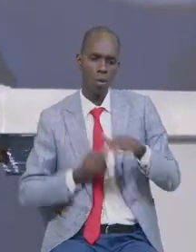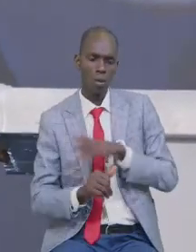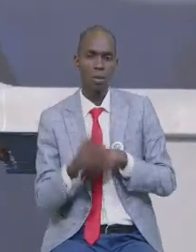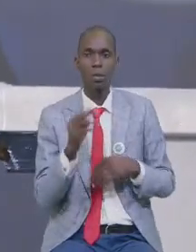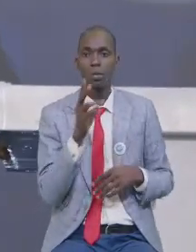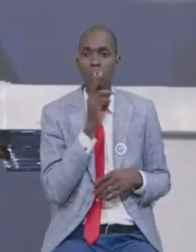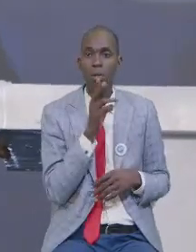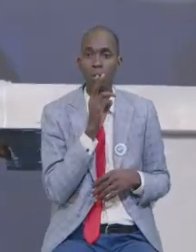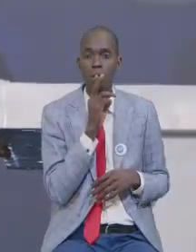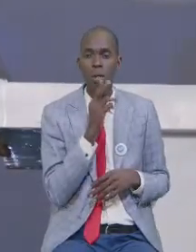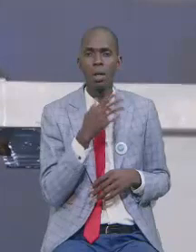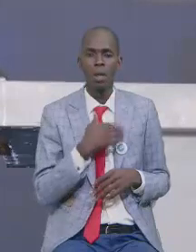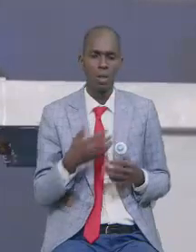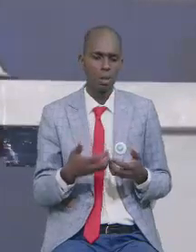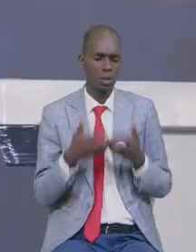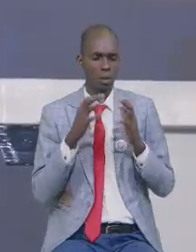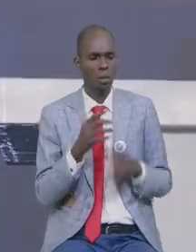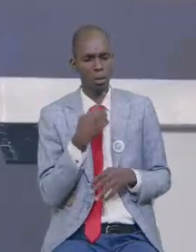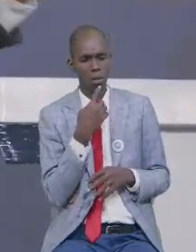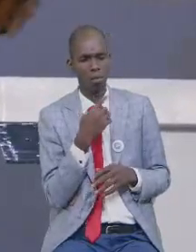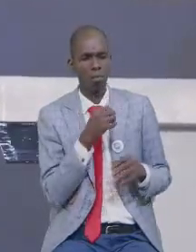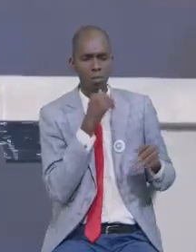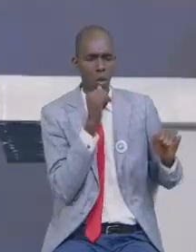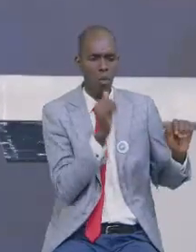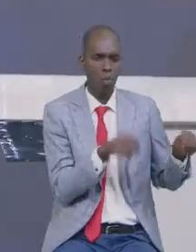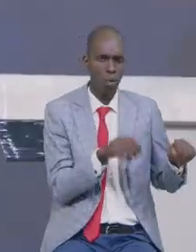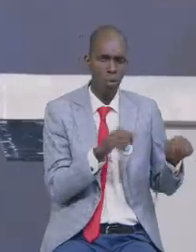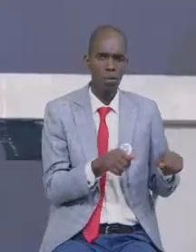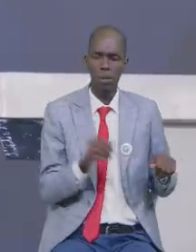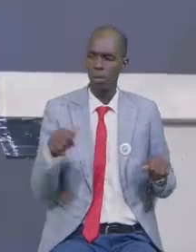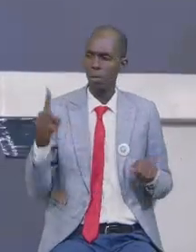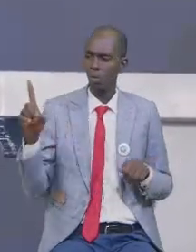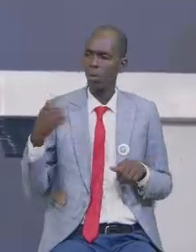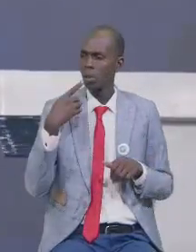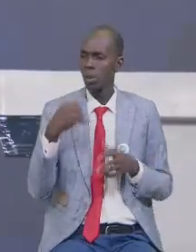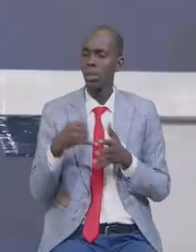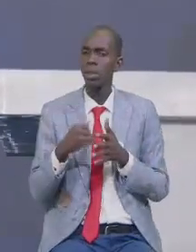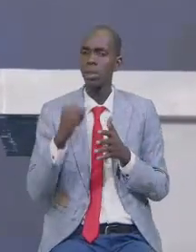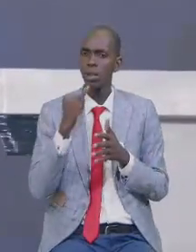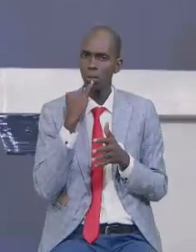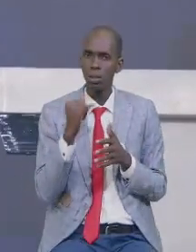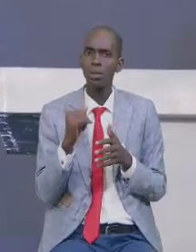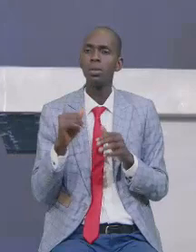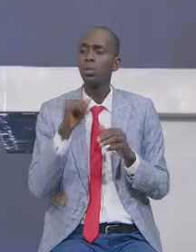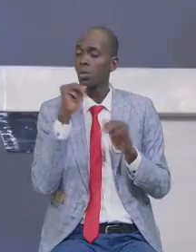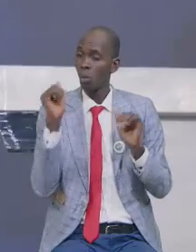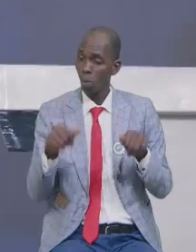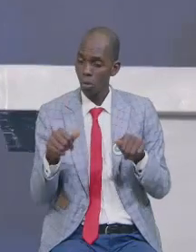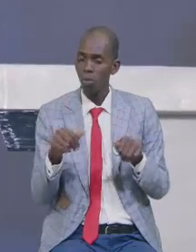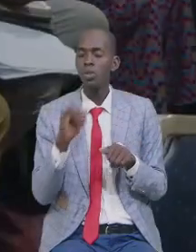An engineer said there, impossible. Another engineer said, impossible is